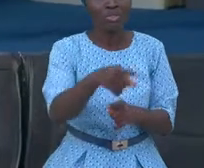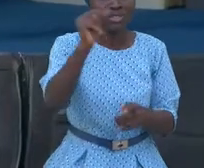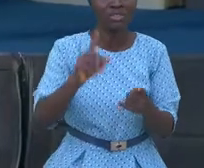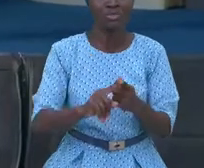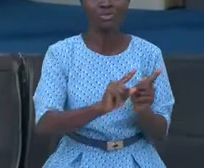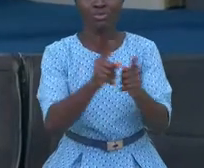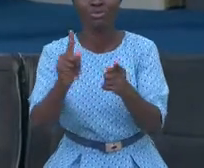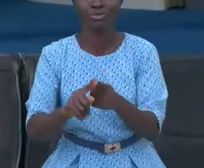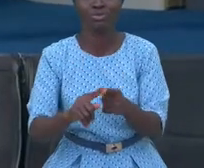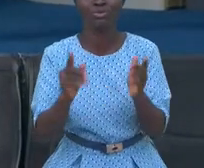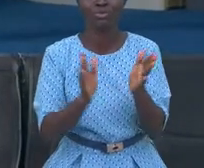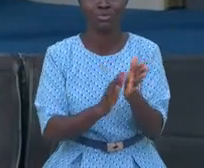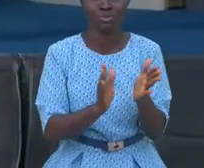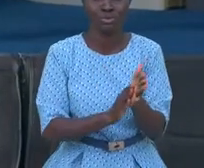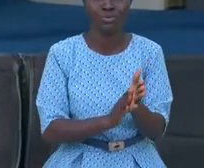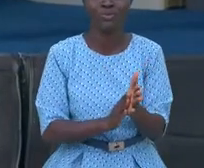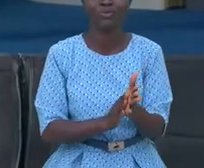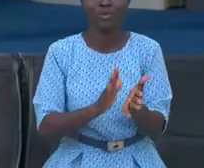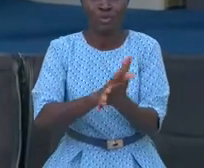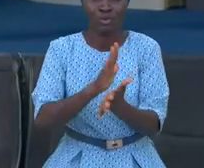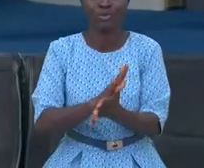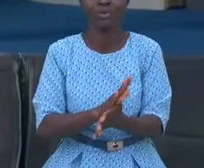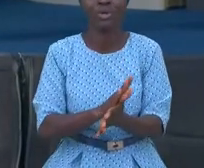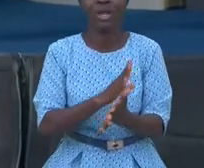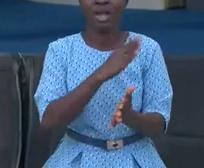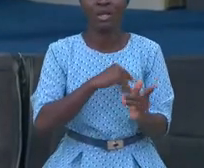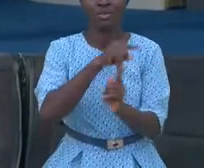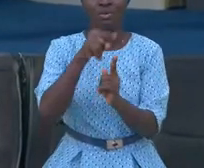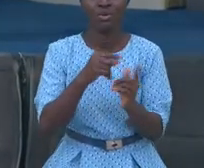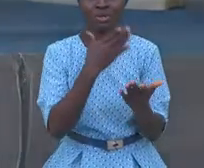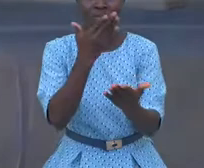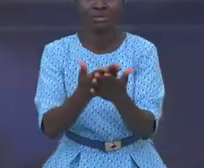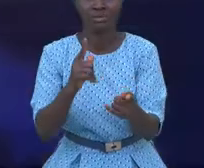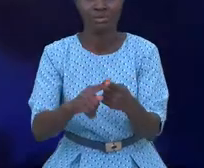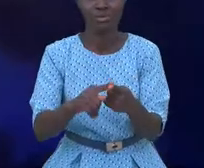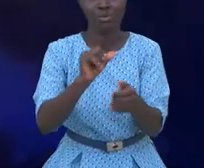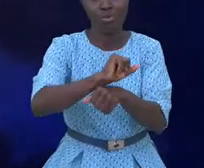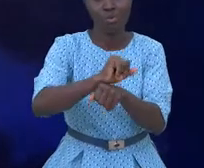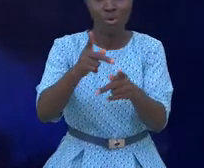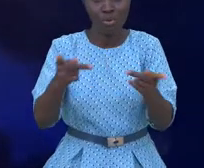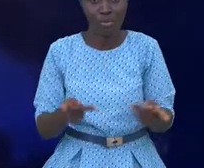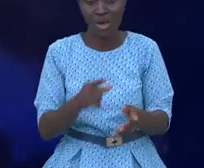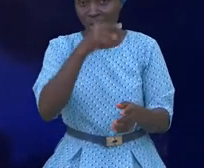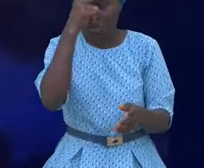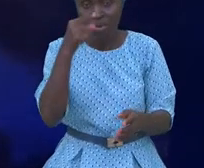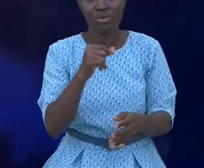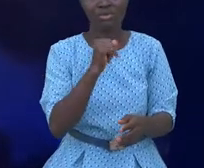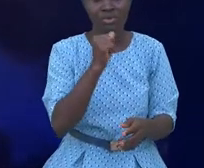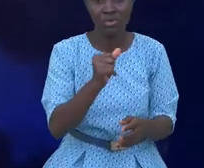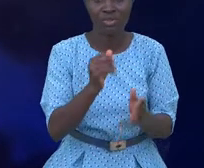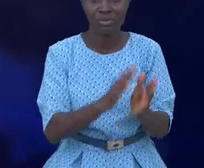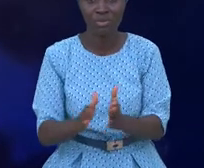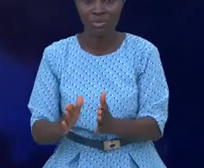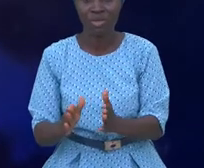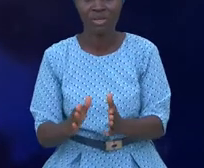to work. And when they get to work, because they are not prepared, instead of